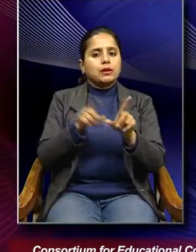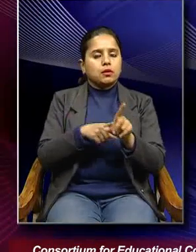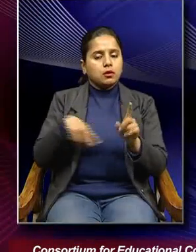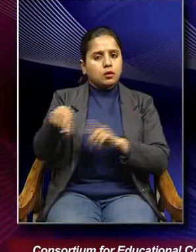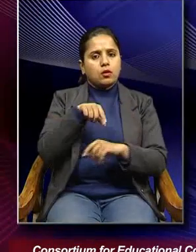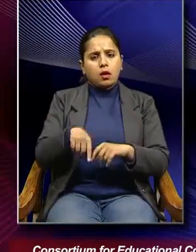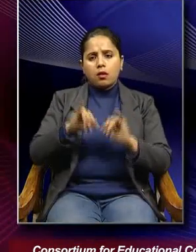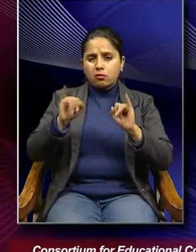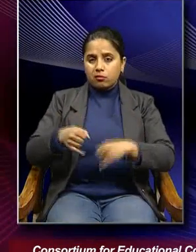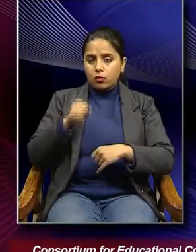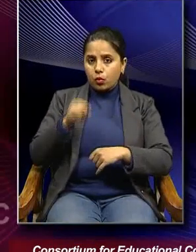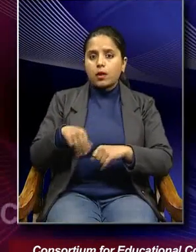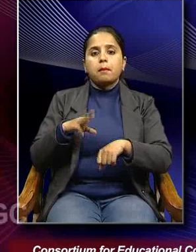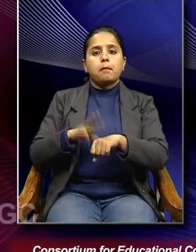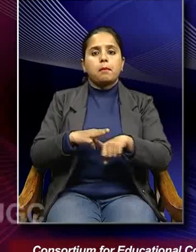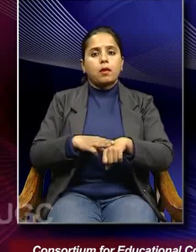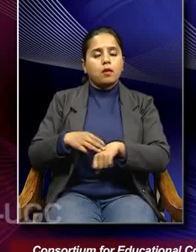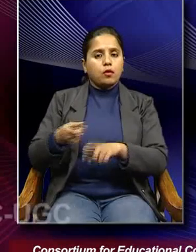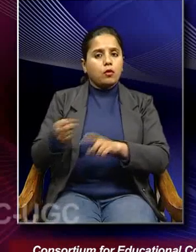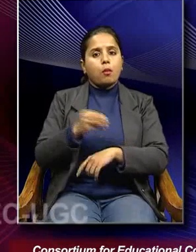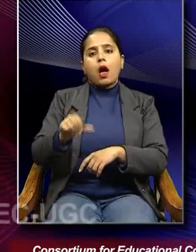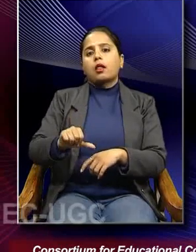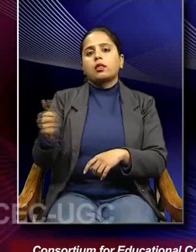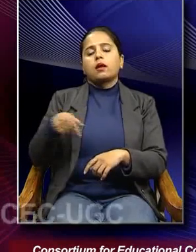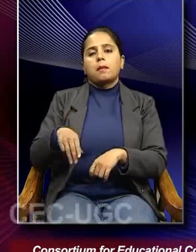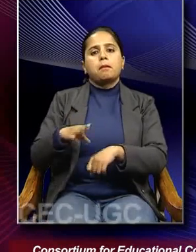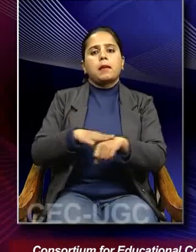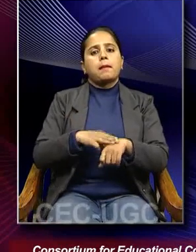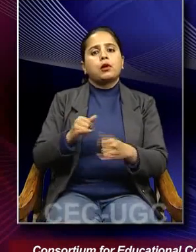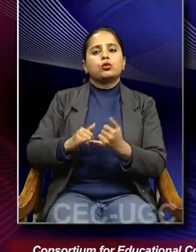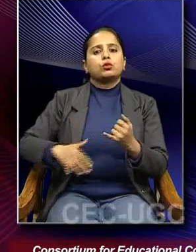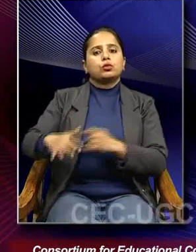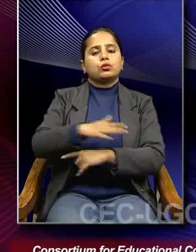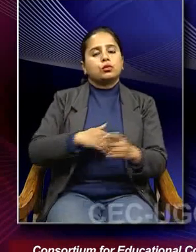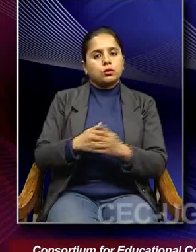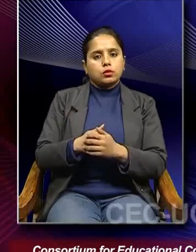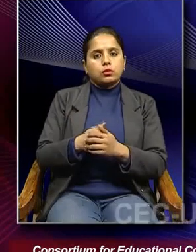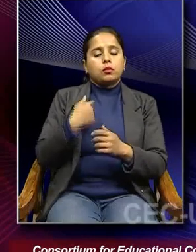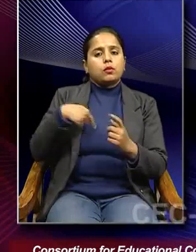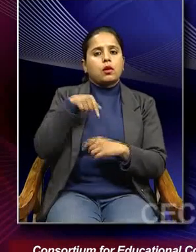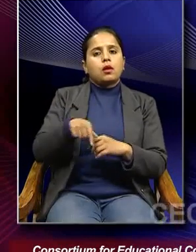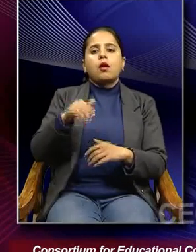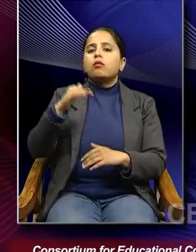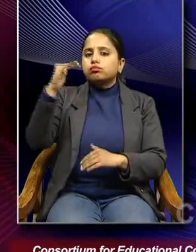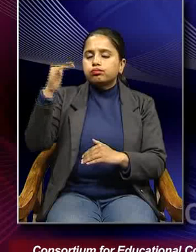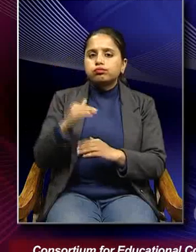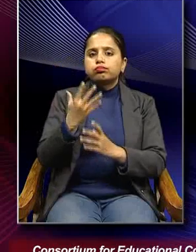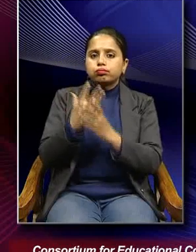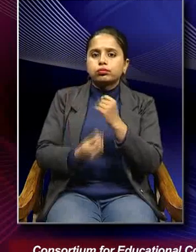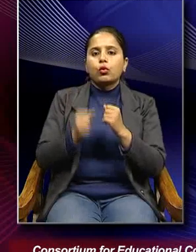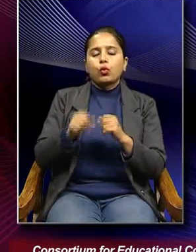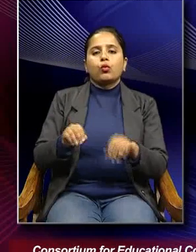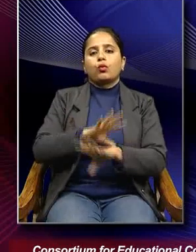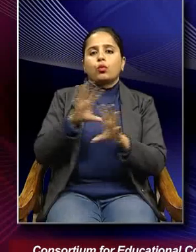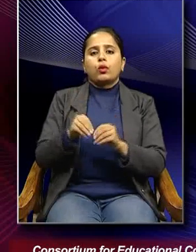the worst of member from the other members of the society, and then we subtract it from the total